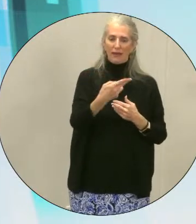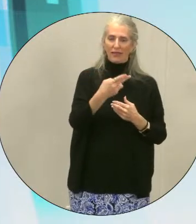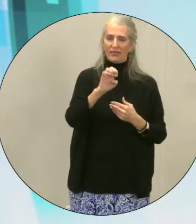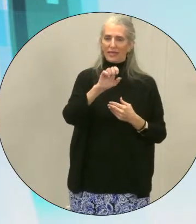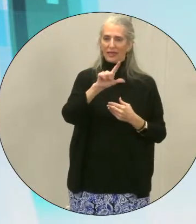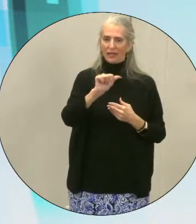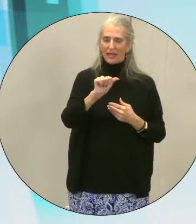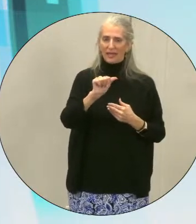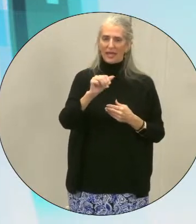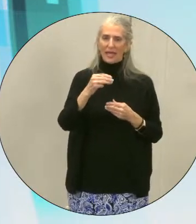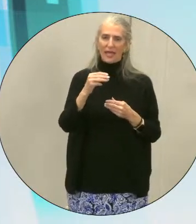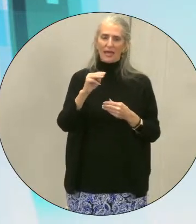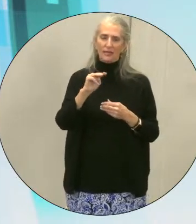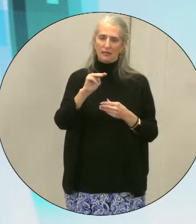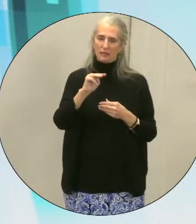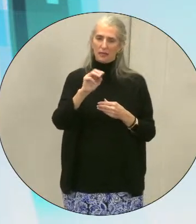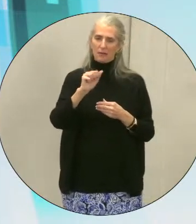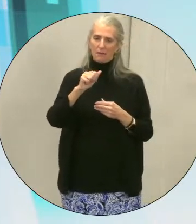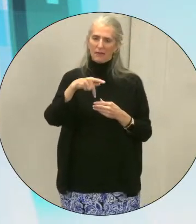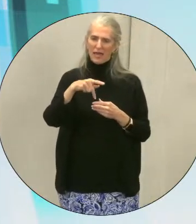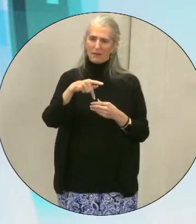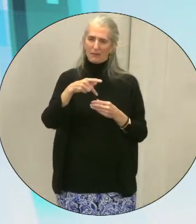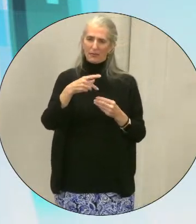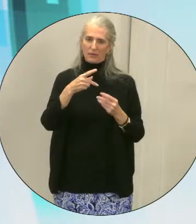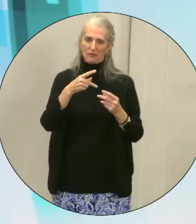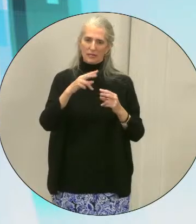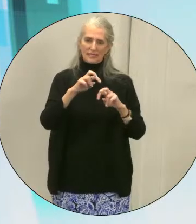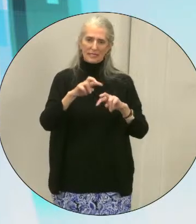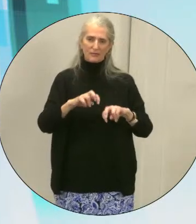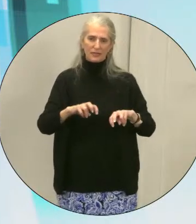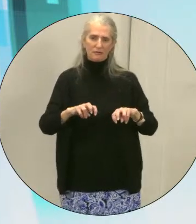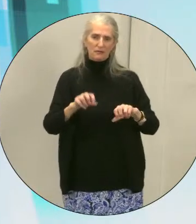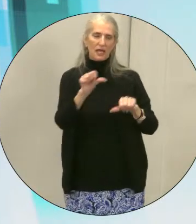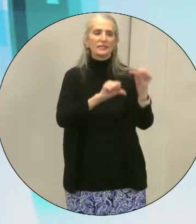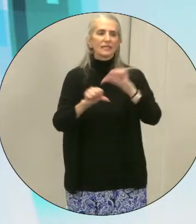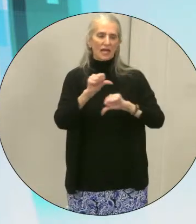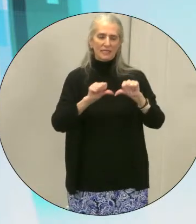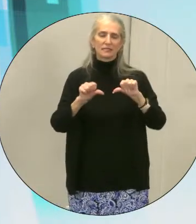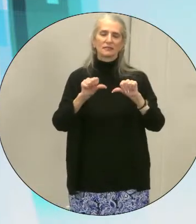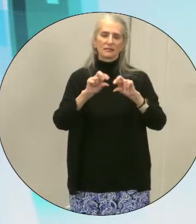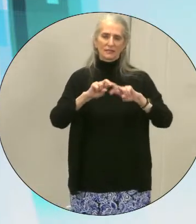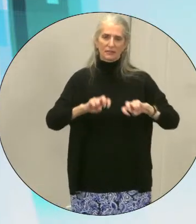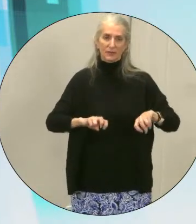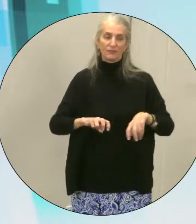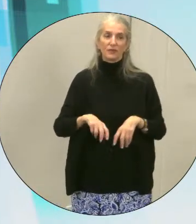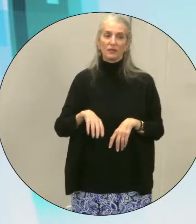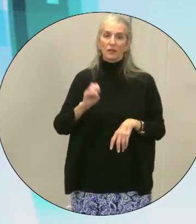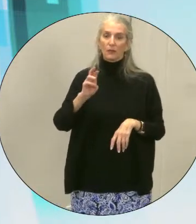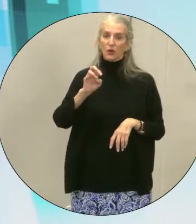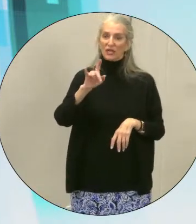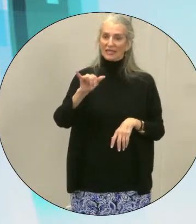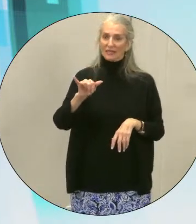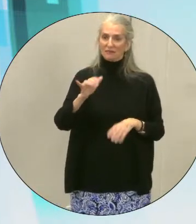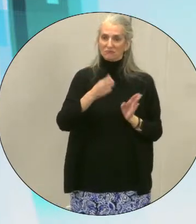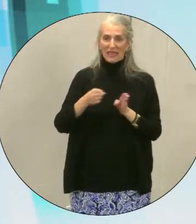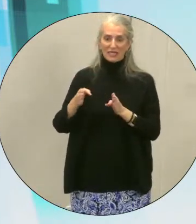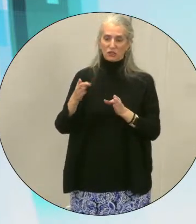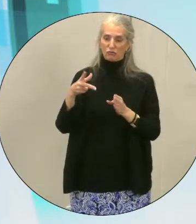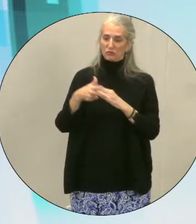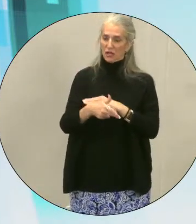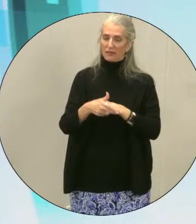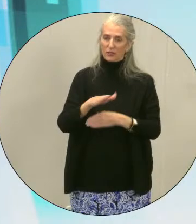MAP assessments, which was critical in obtaining a 4-star rating. Berkeley is slated to cut their music program next year. And